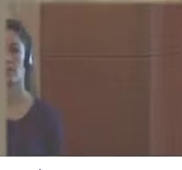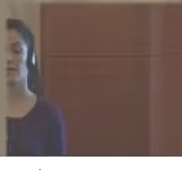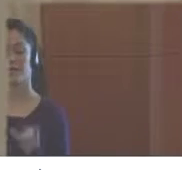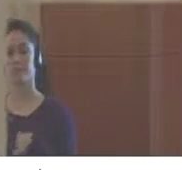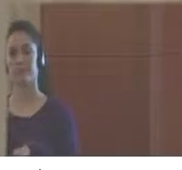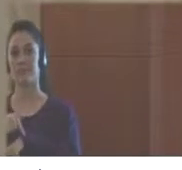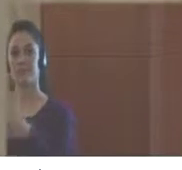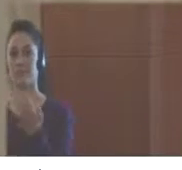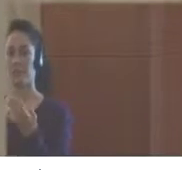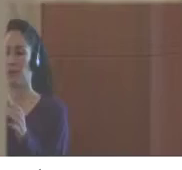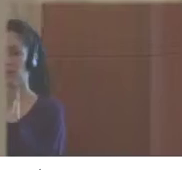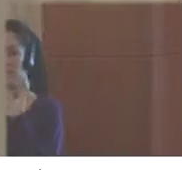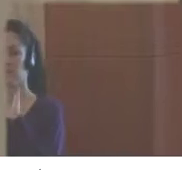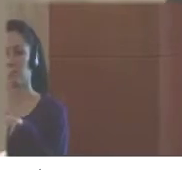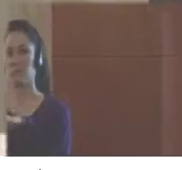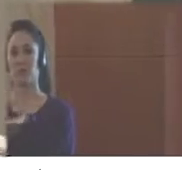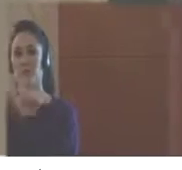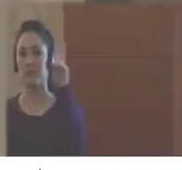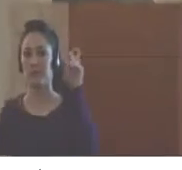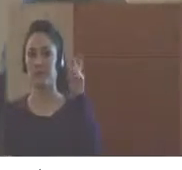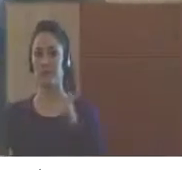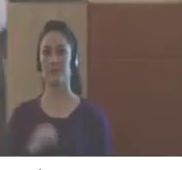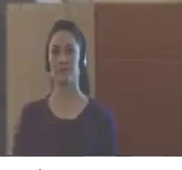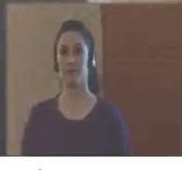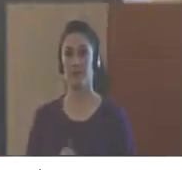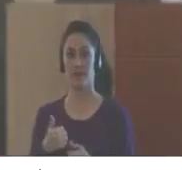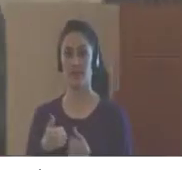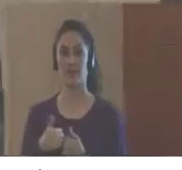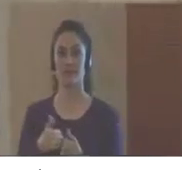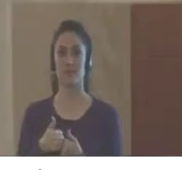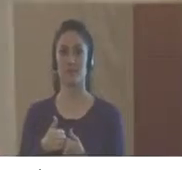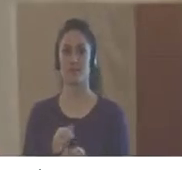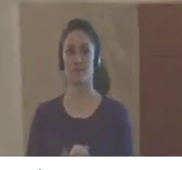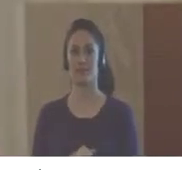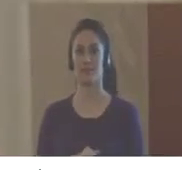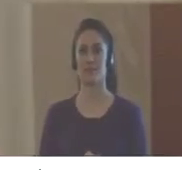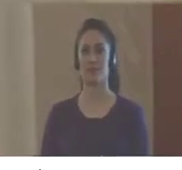if we have more time, then we'll have time to discuss this a little further. Thank you.